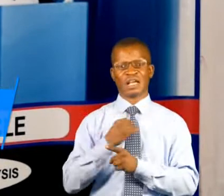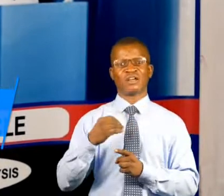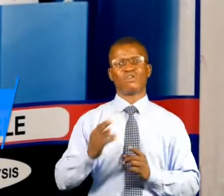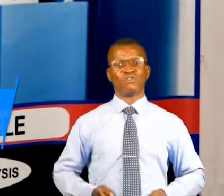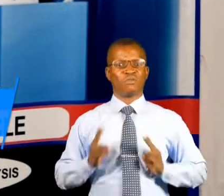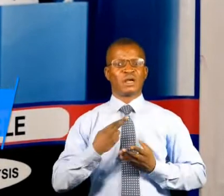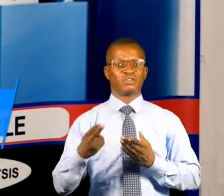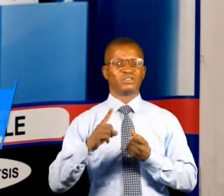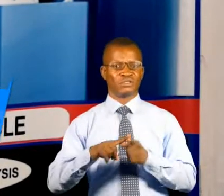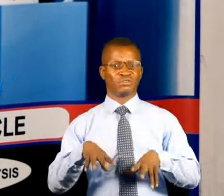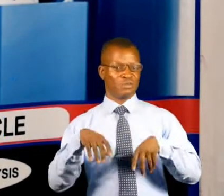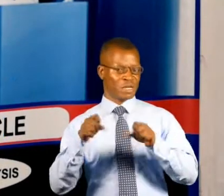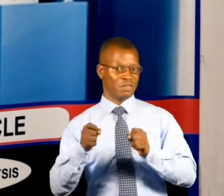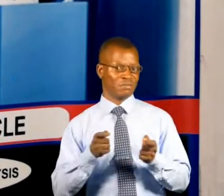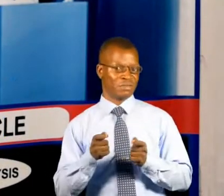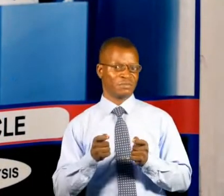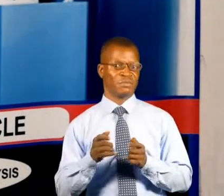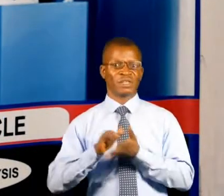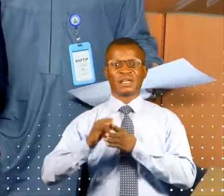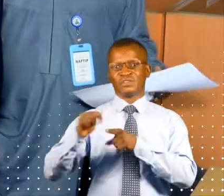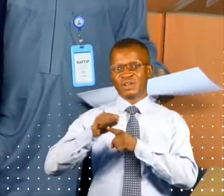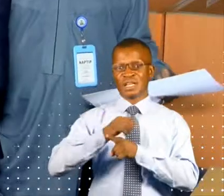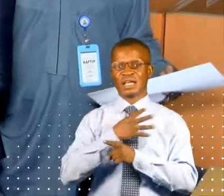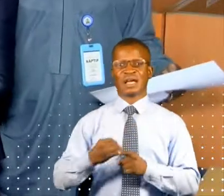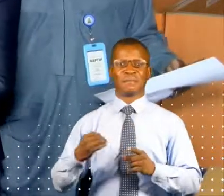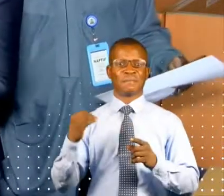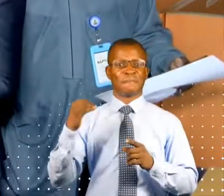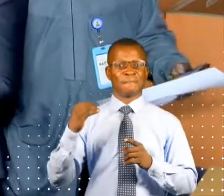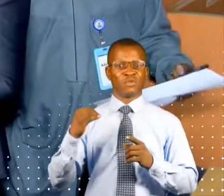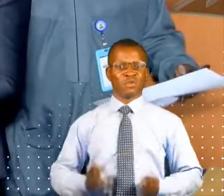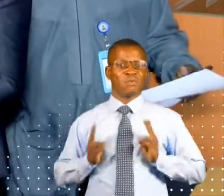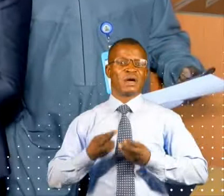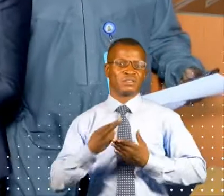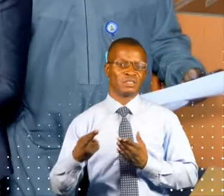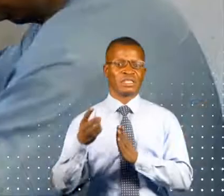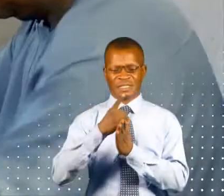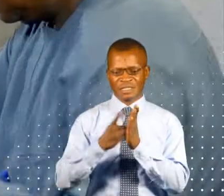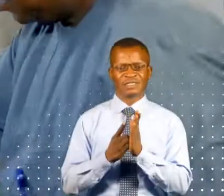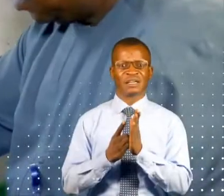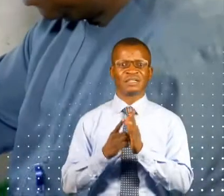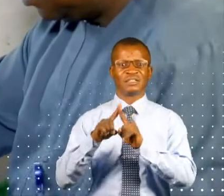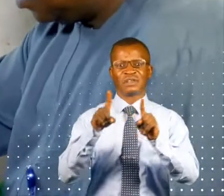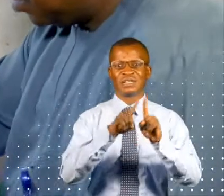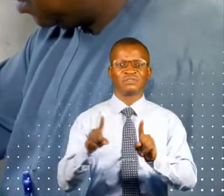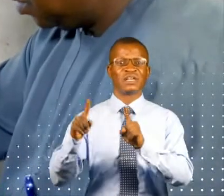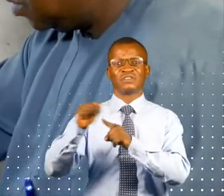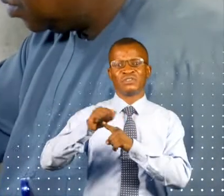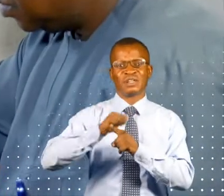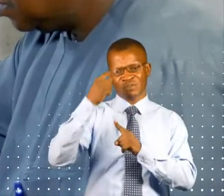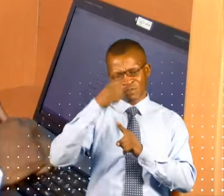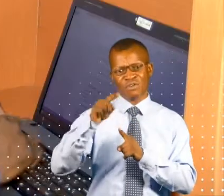responsibility of a training and manpower development so to handle. The Training and Manpower Development Department designs and